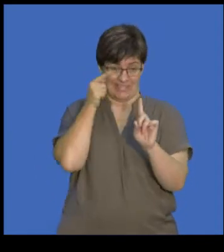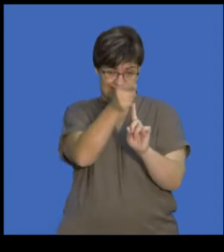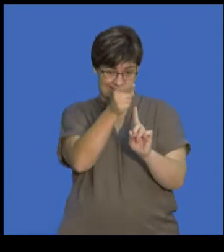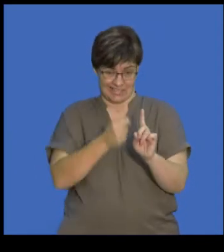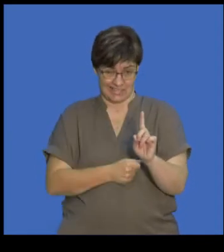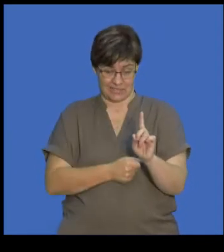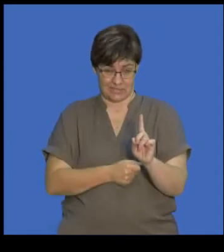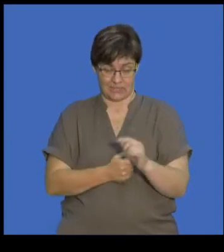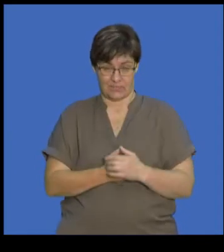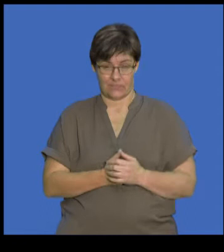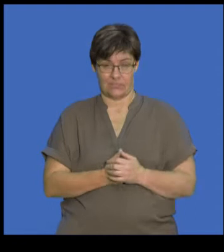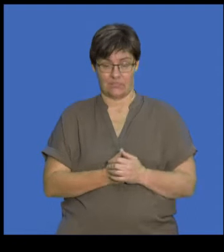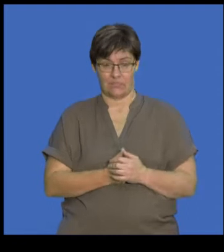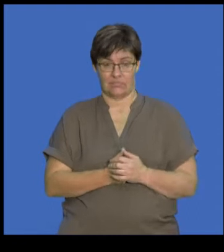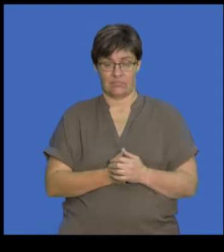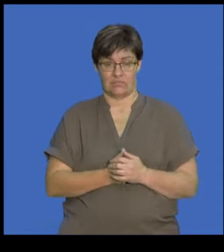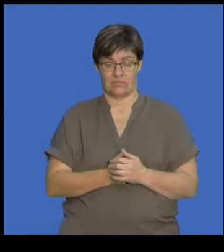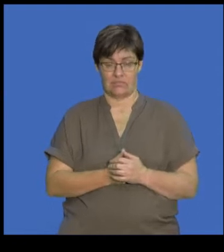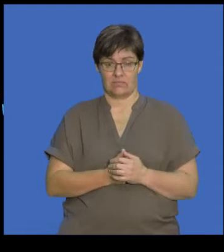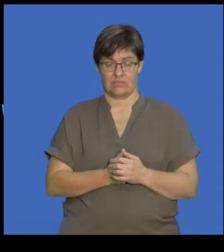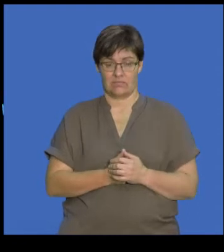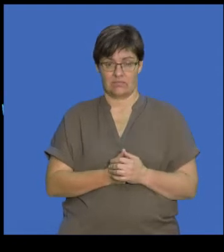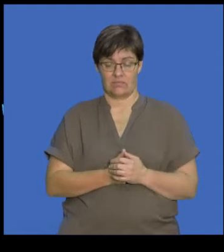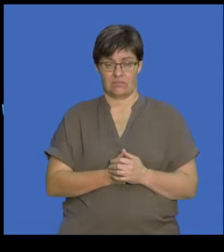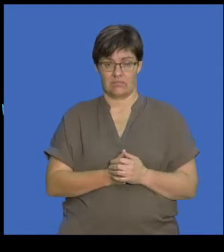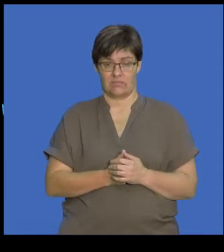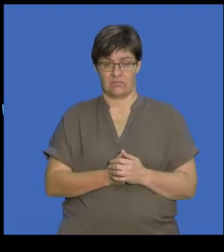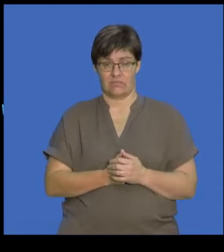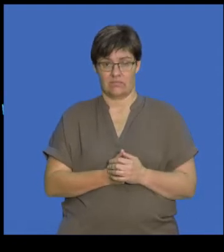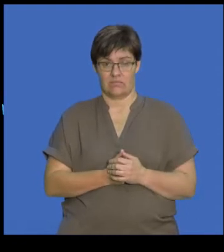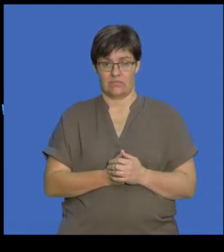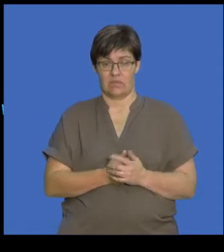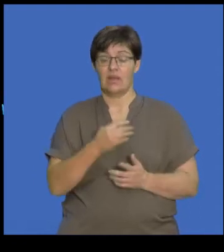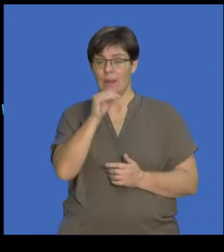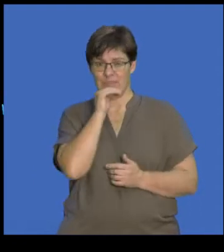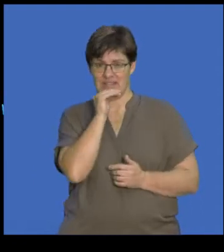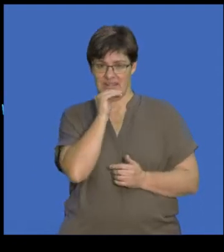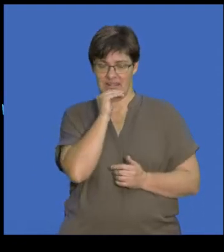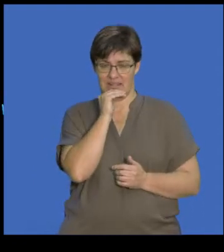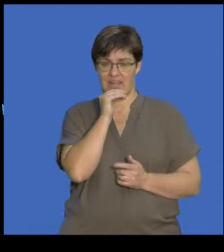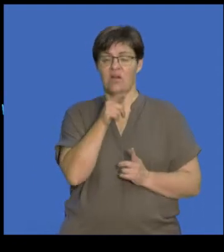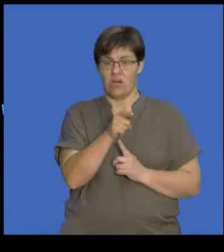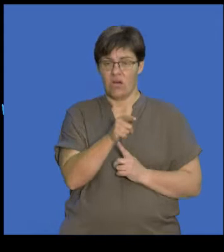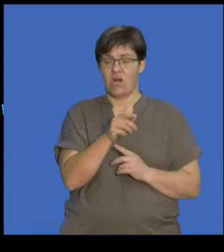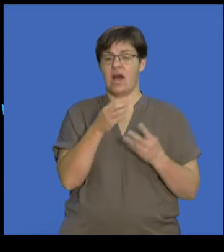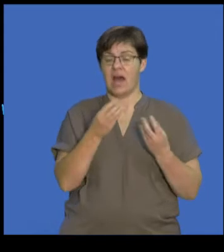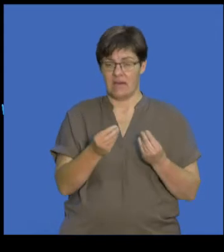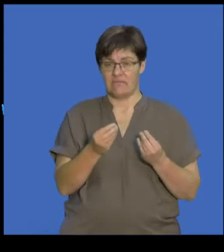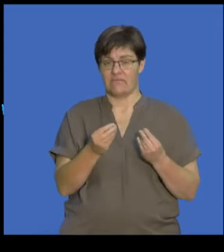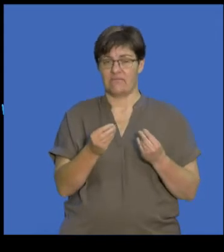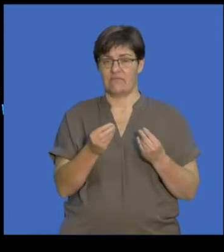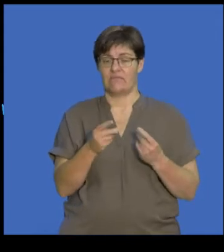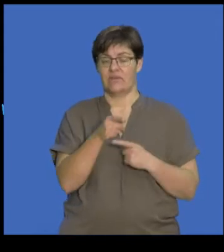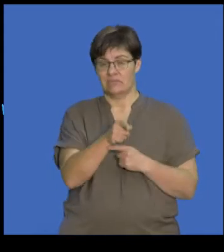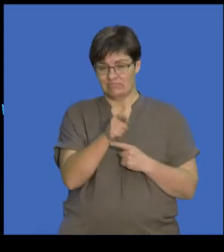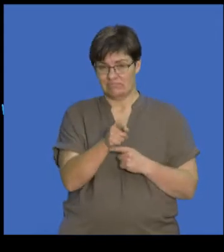point, all right? Okay, it is connected at a point. This is what we mean. Say we've got a conductor, and